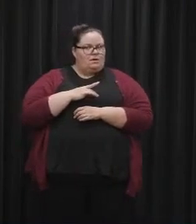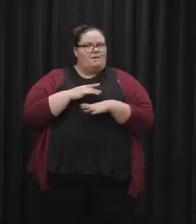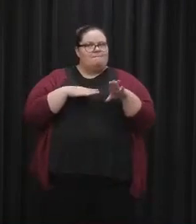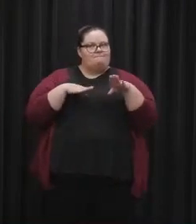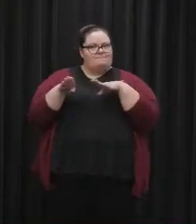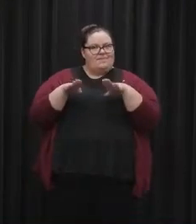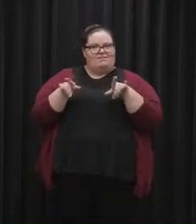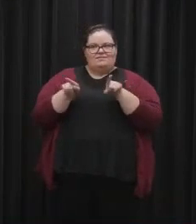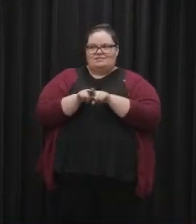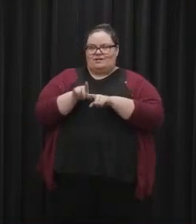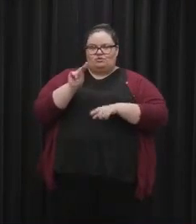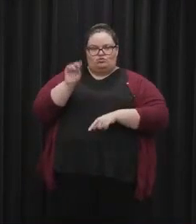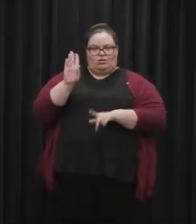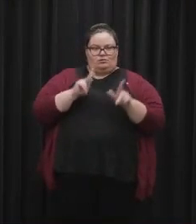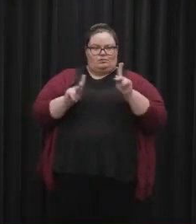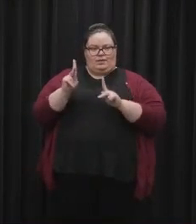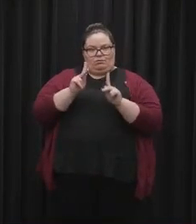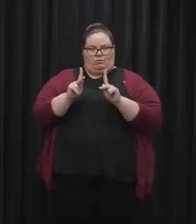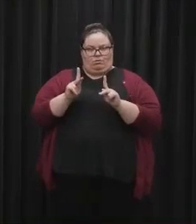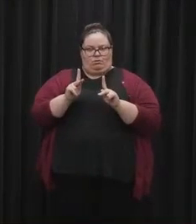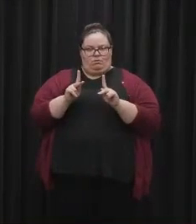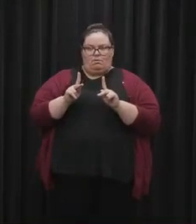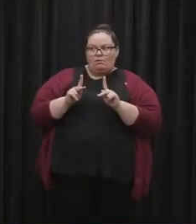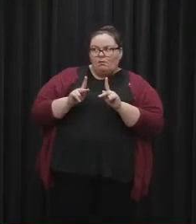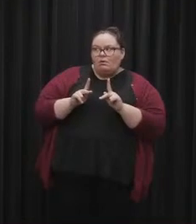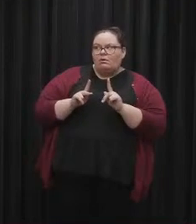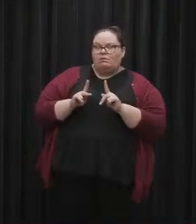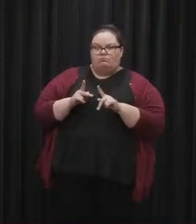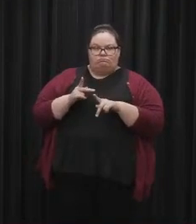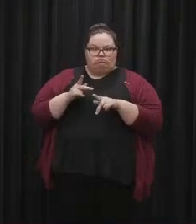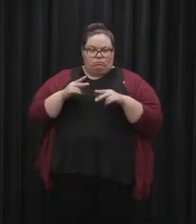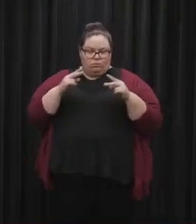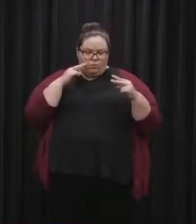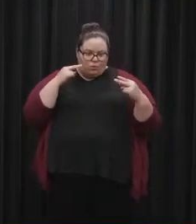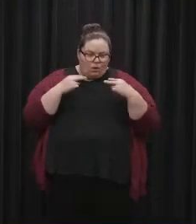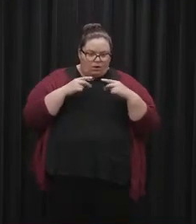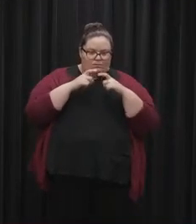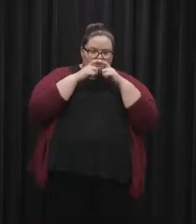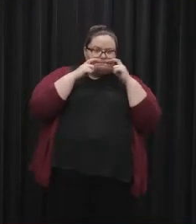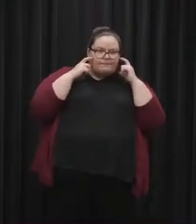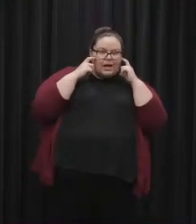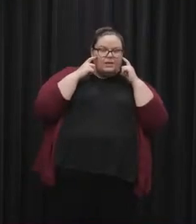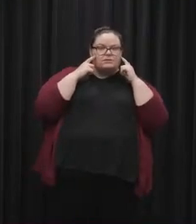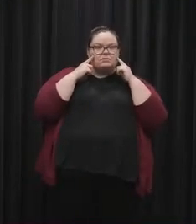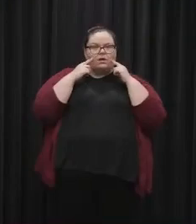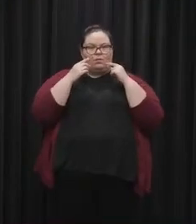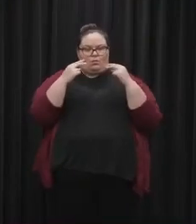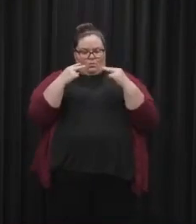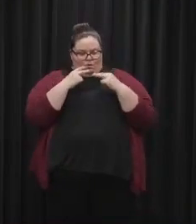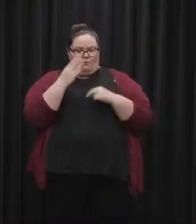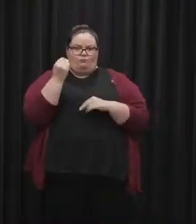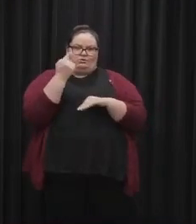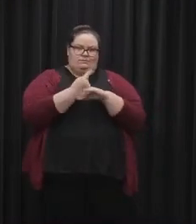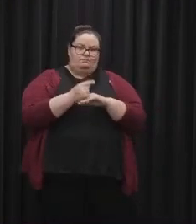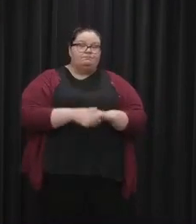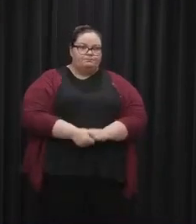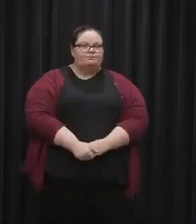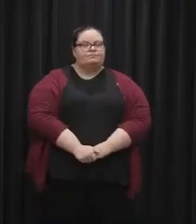way that we are directing people to here within New Brunswick, that they should continuously mask and monitor for symptoms for the next 14